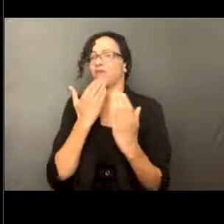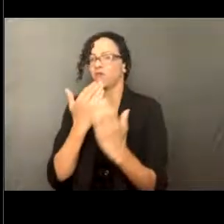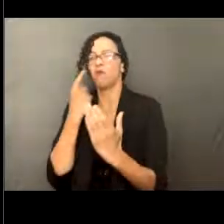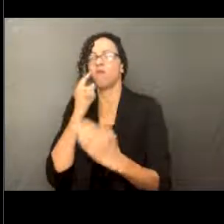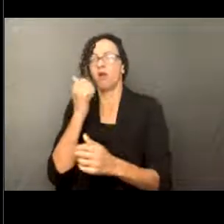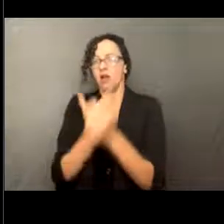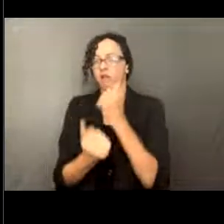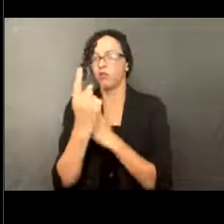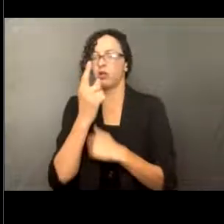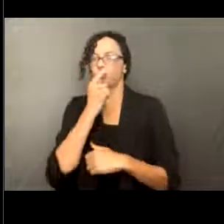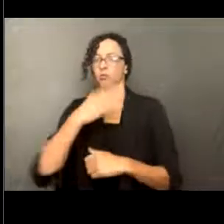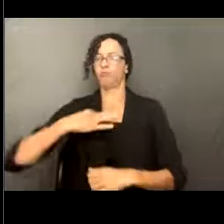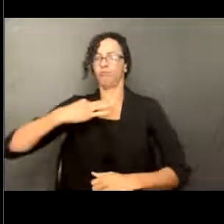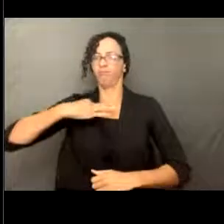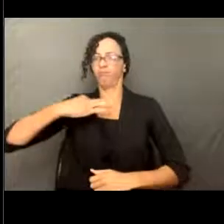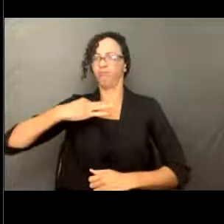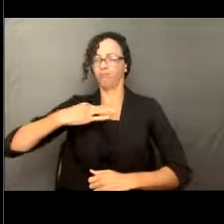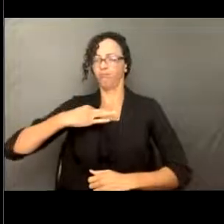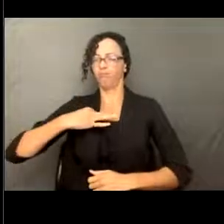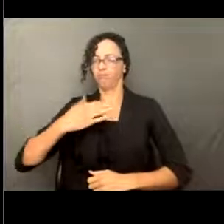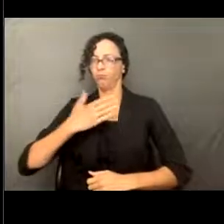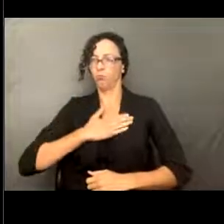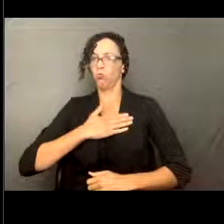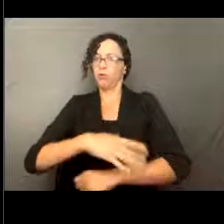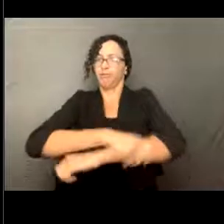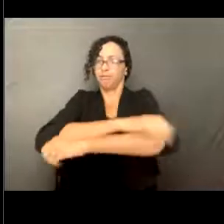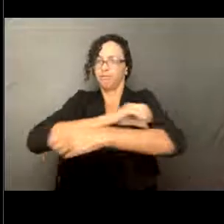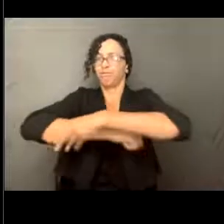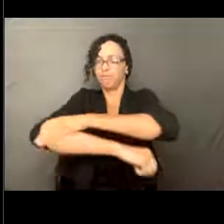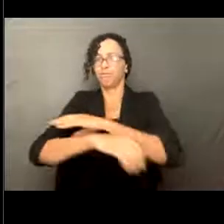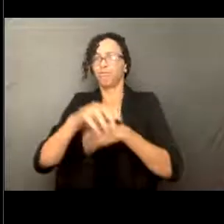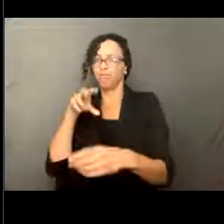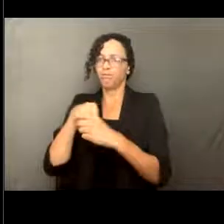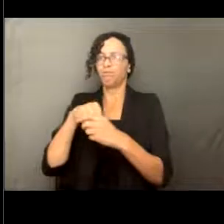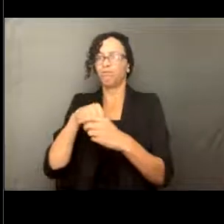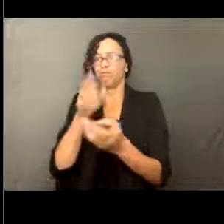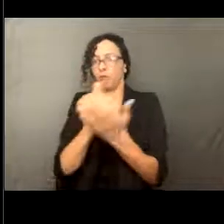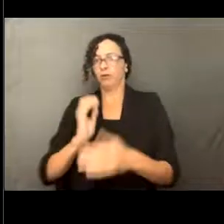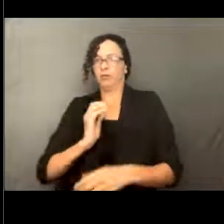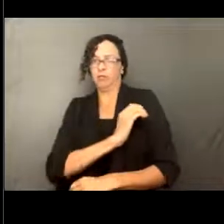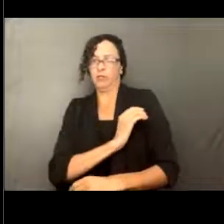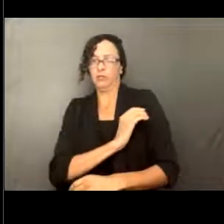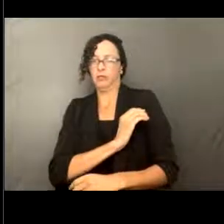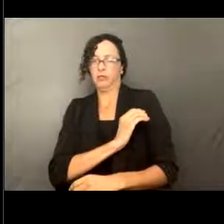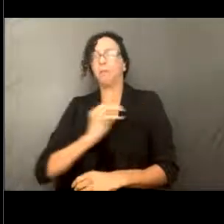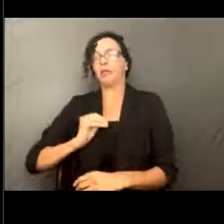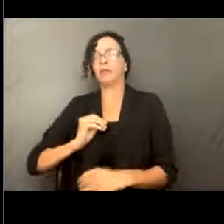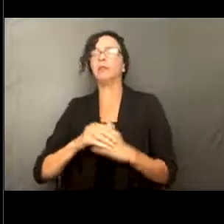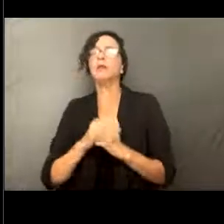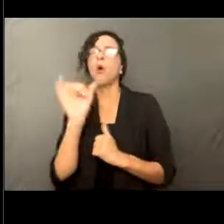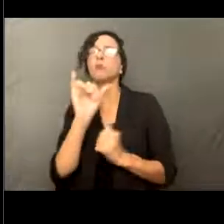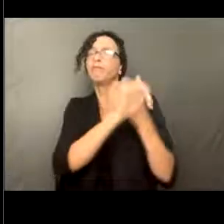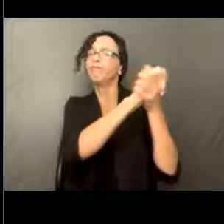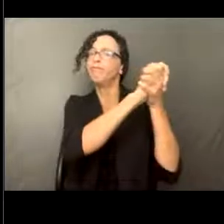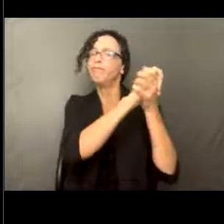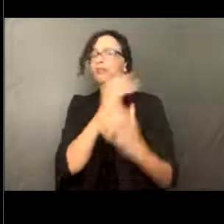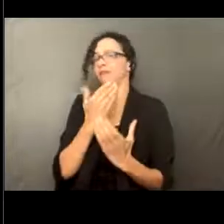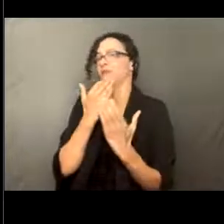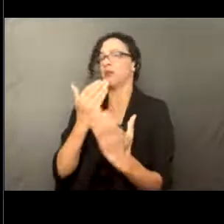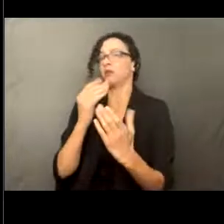and volunteered to be a part of the committee. And also congratulations and thank you again to those